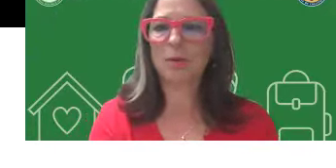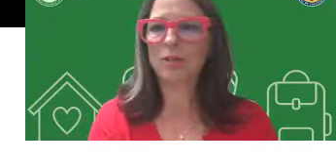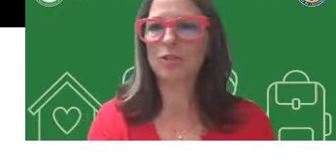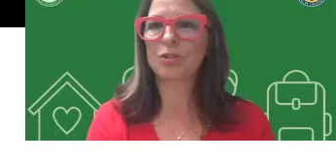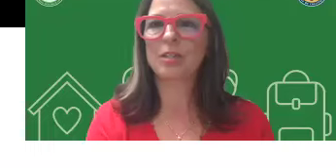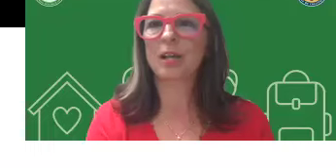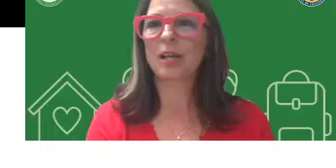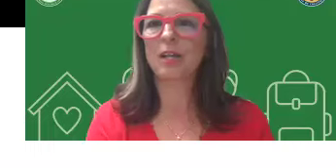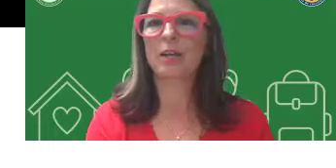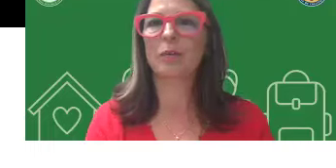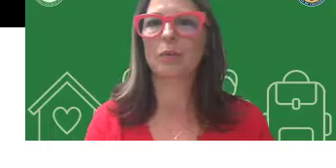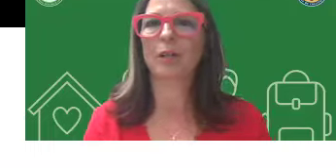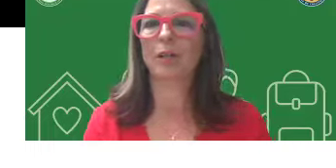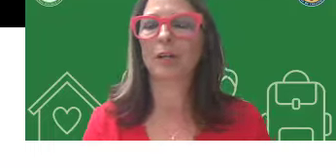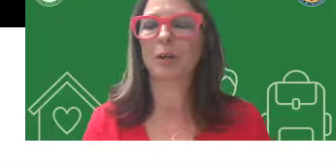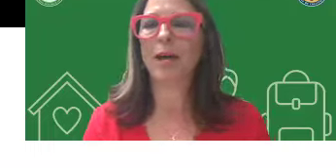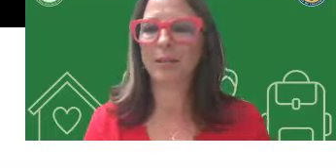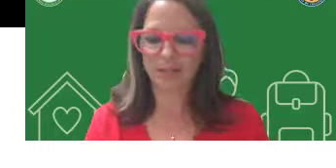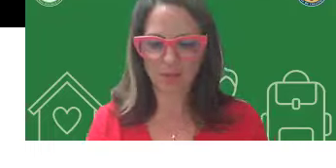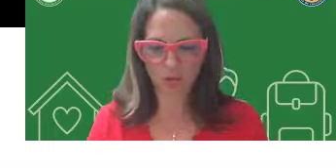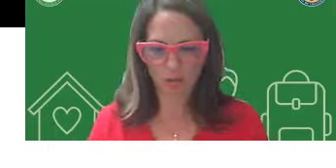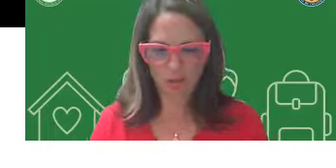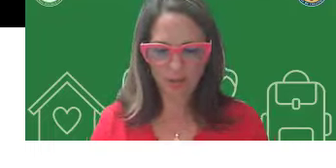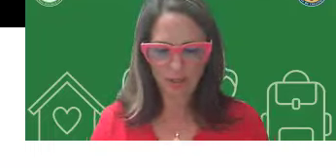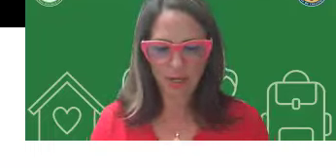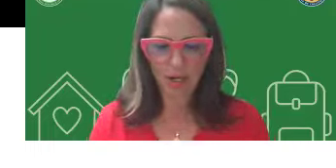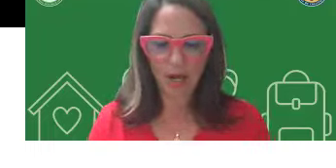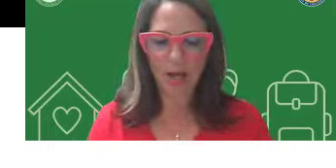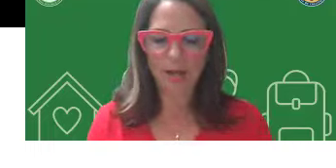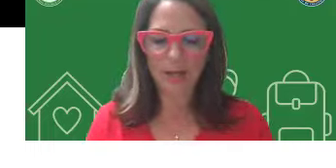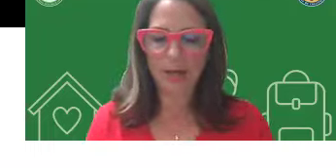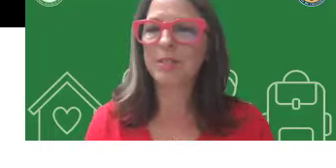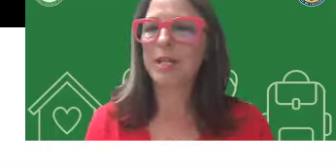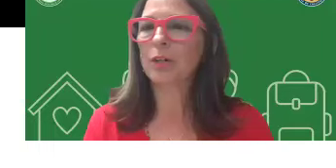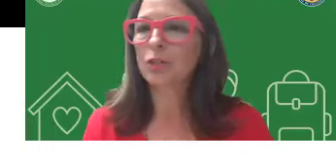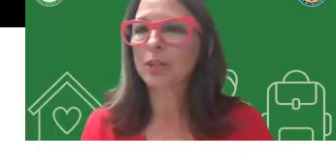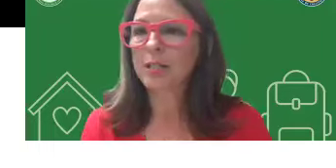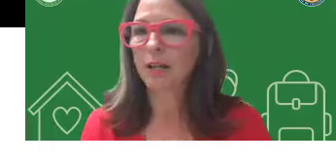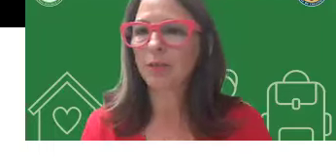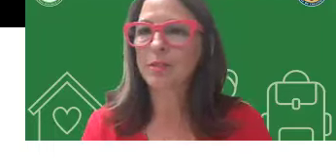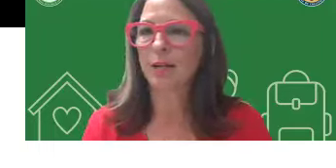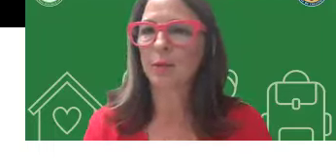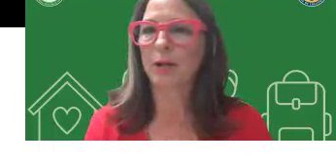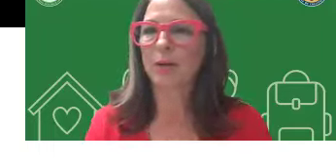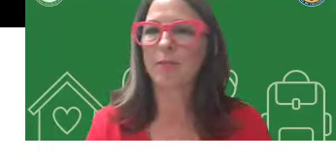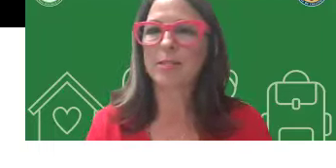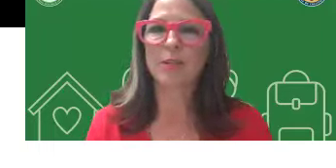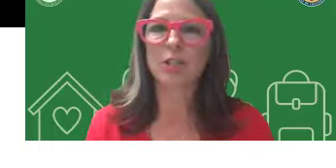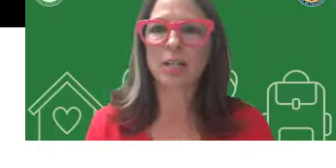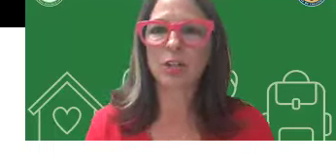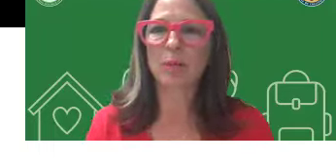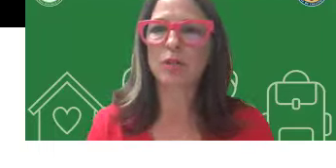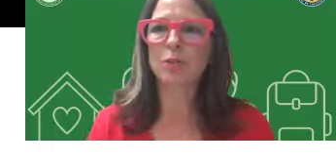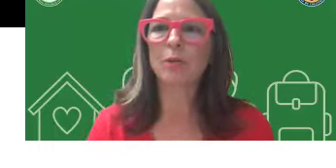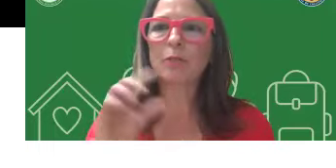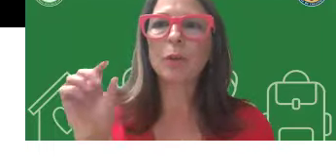folks registered today, and we're going to go ahead and get started. I am Tara Turrentine from the Sacramento County Office